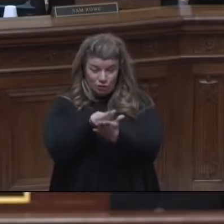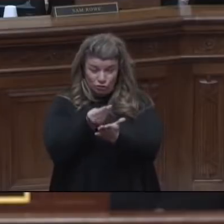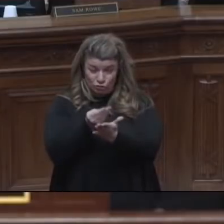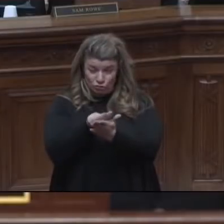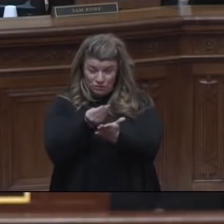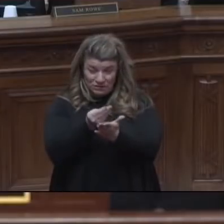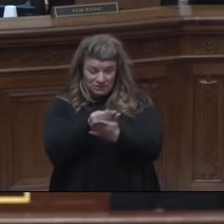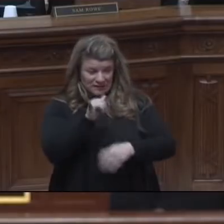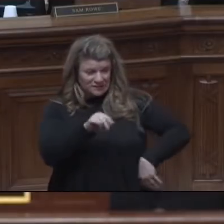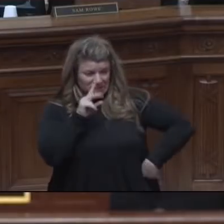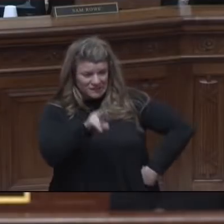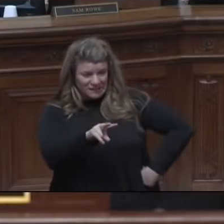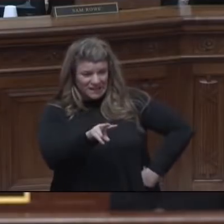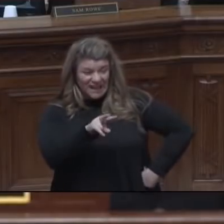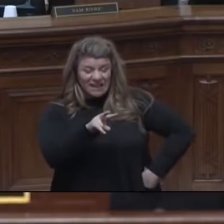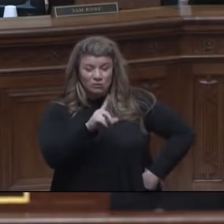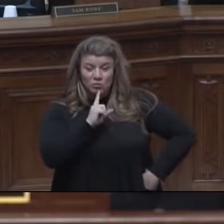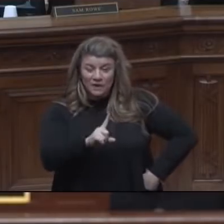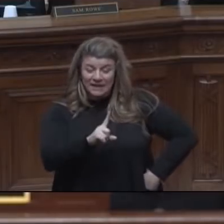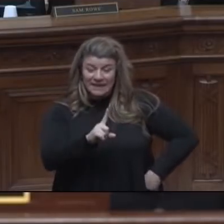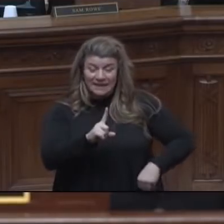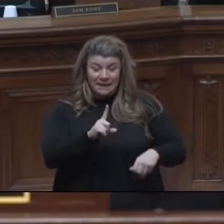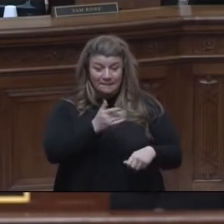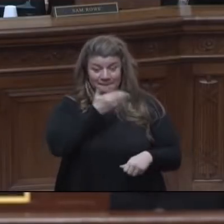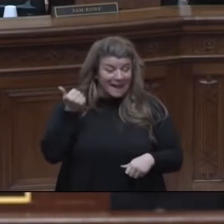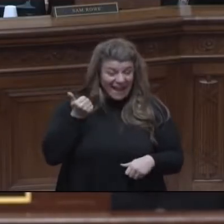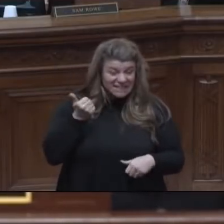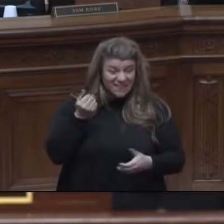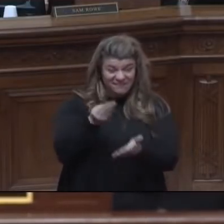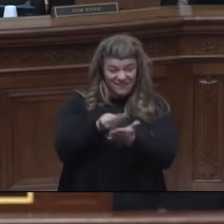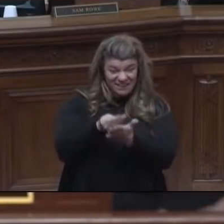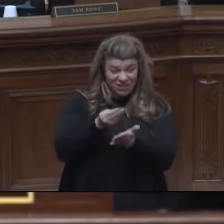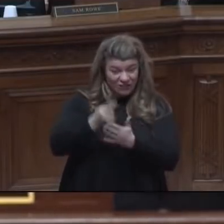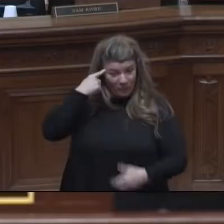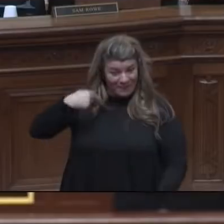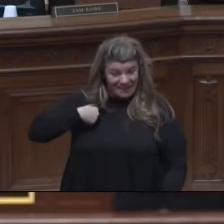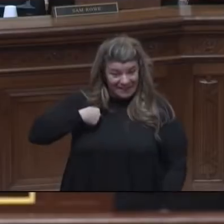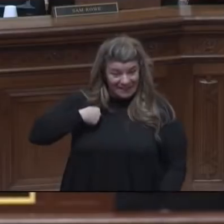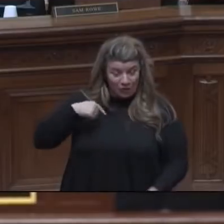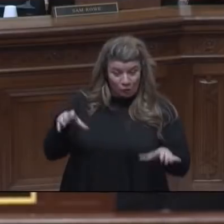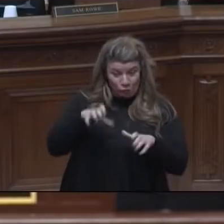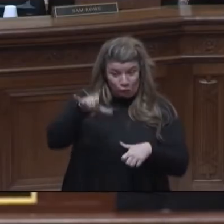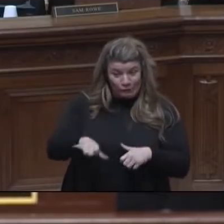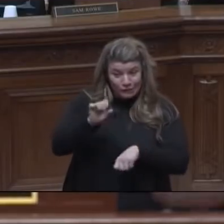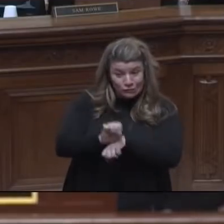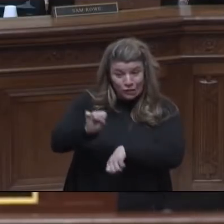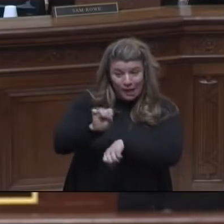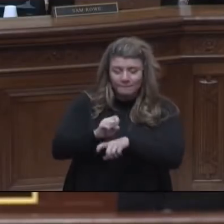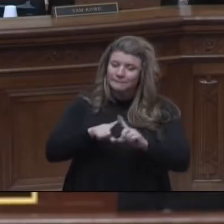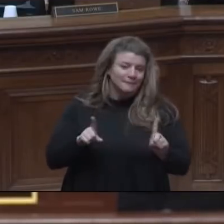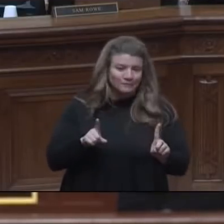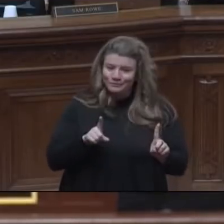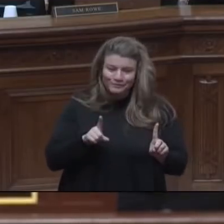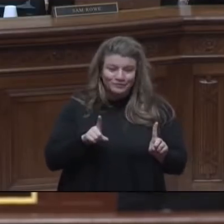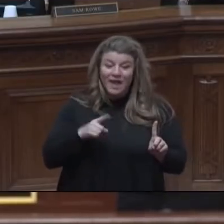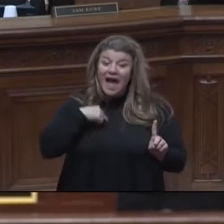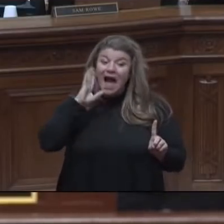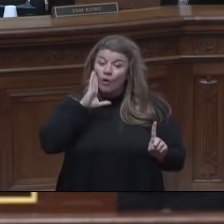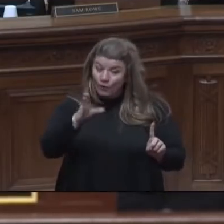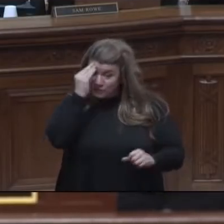it's surely not been the most rosy financial trip for Jim Justice. But I can tell you just